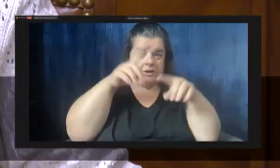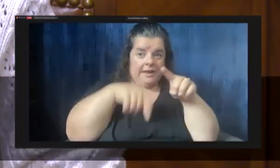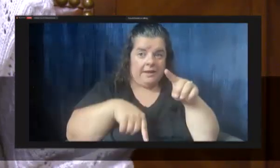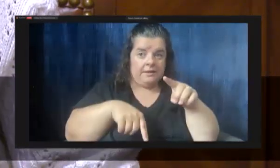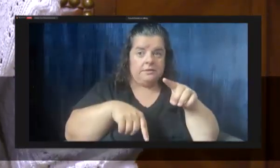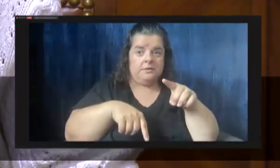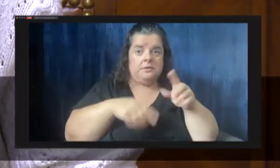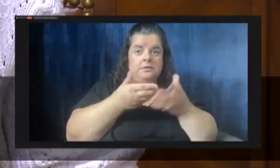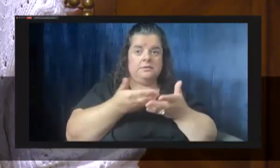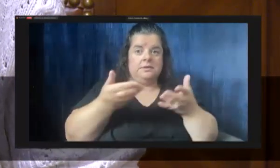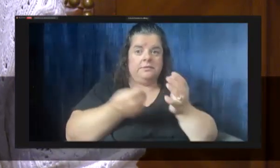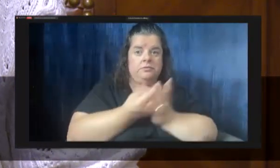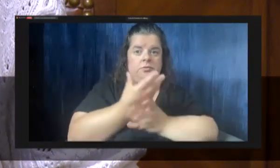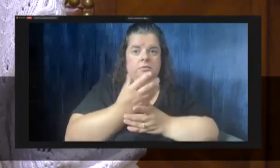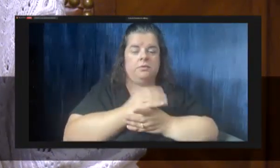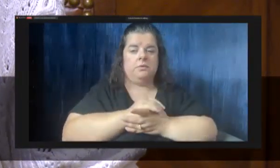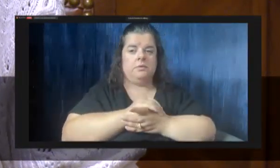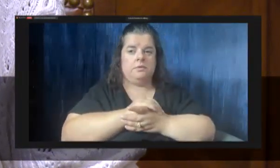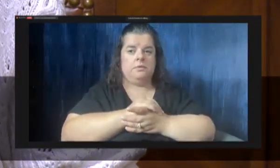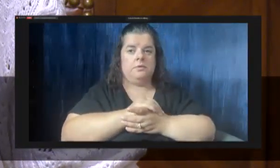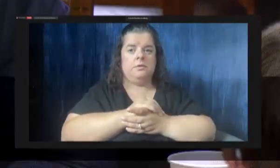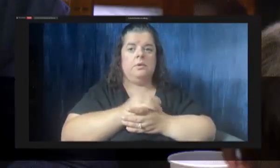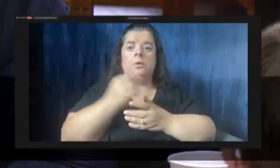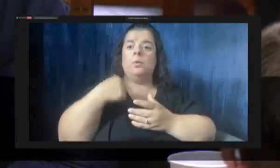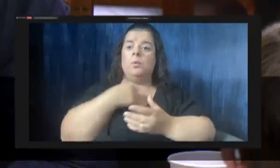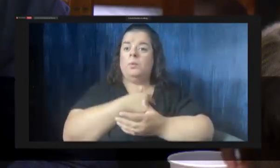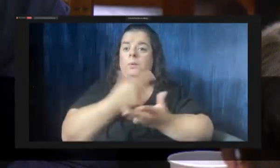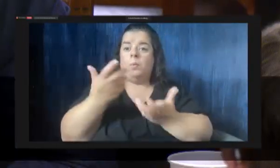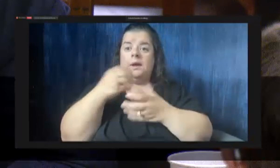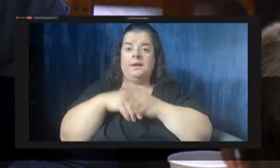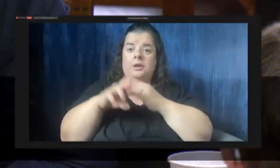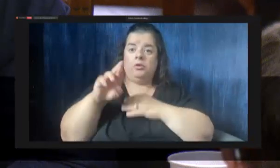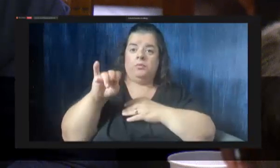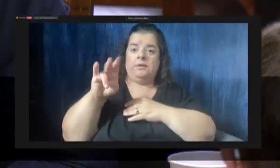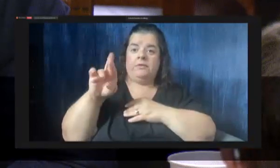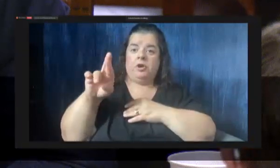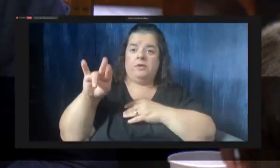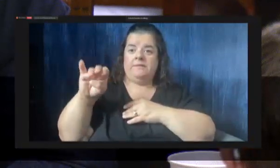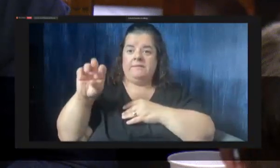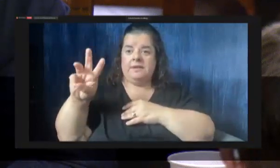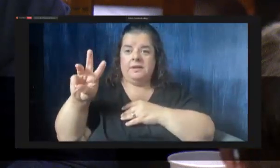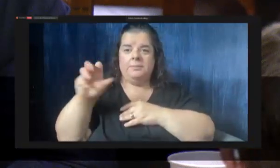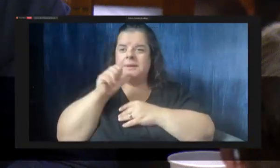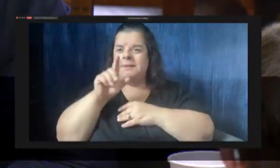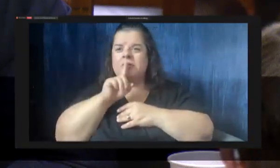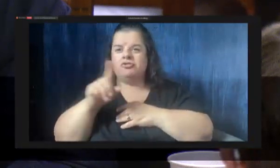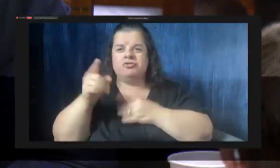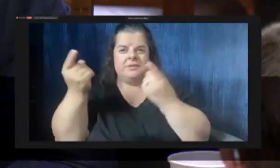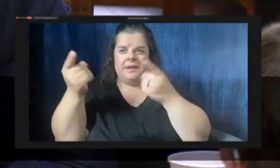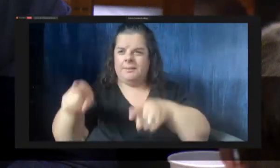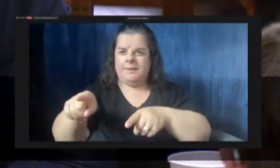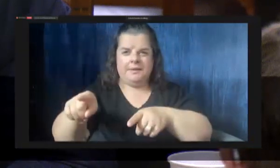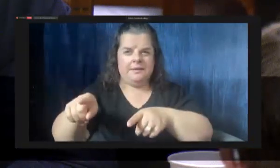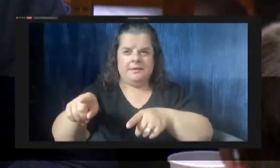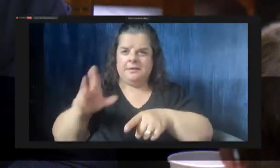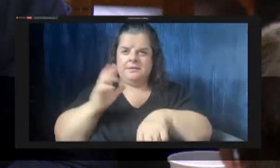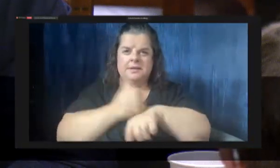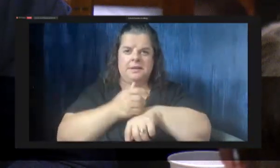stuff growing. Yeah, we were going to do that in Riverview. I'm not sure if that ever got installed. That was part of a P2SA